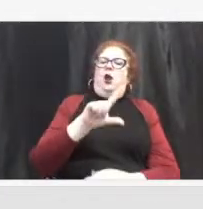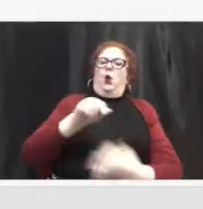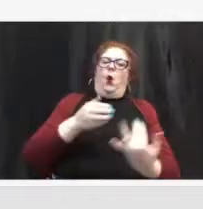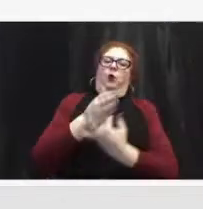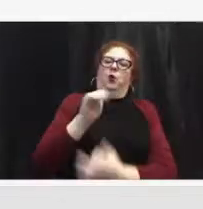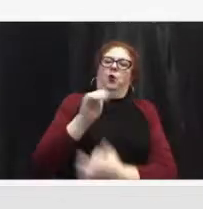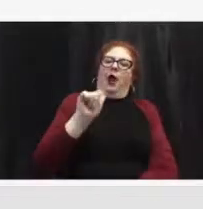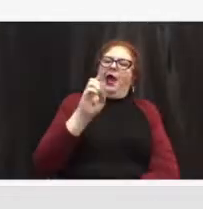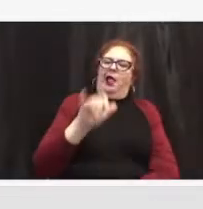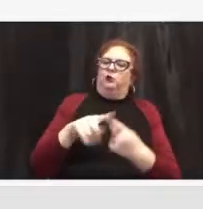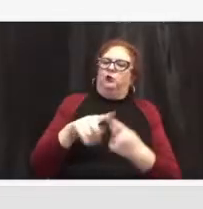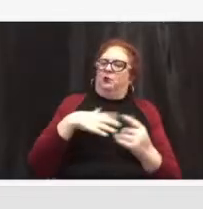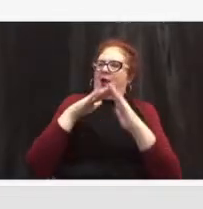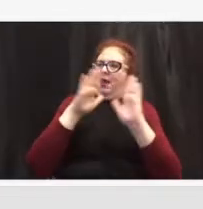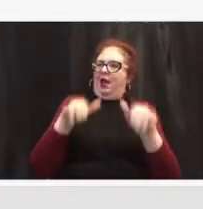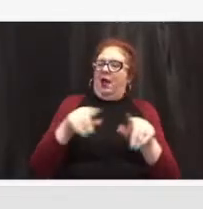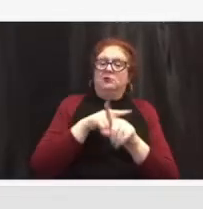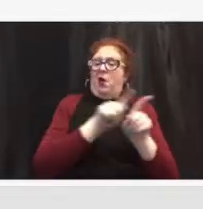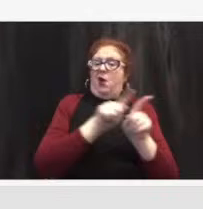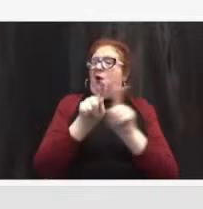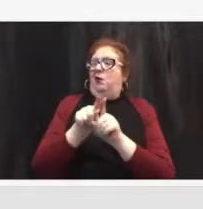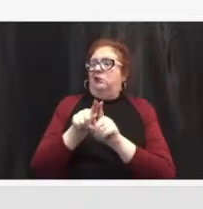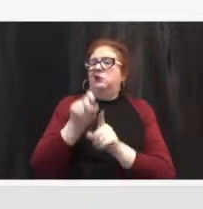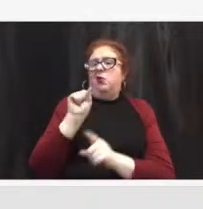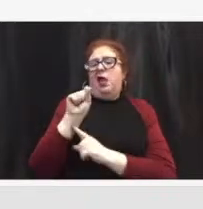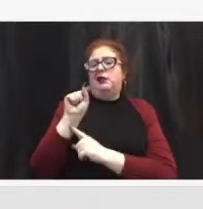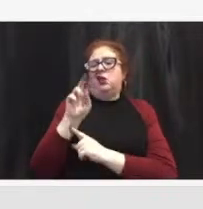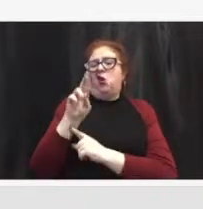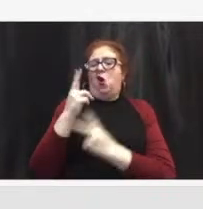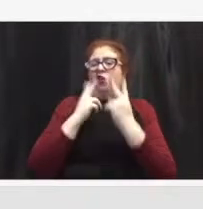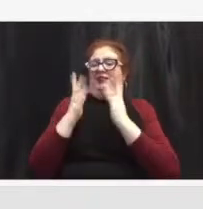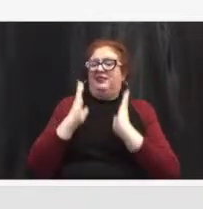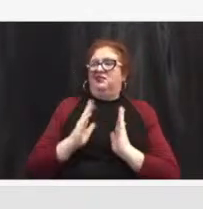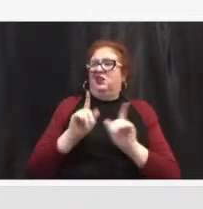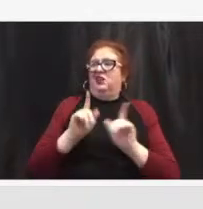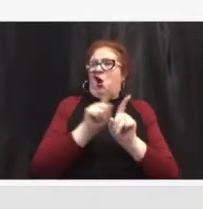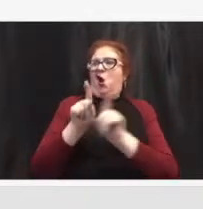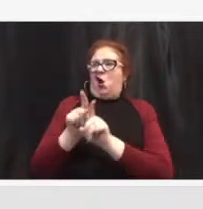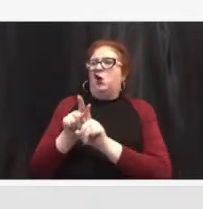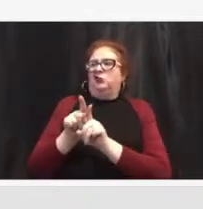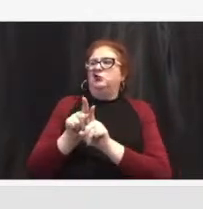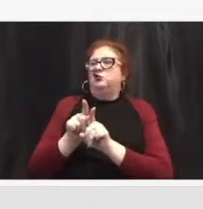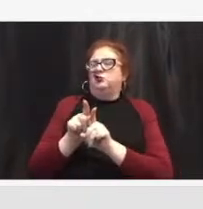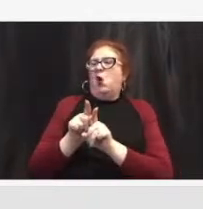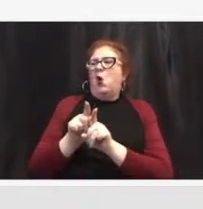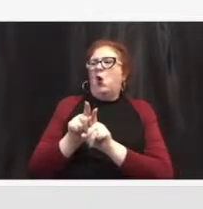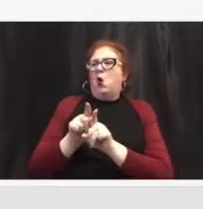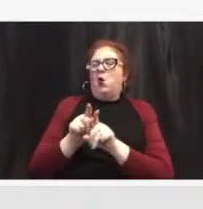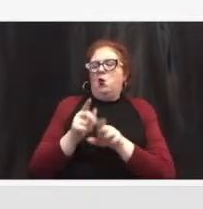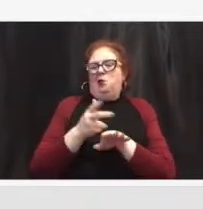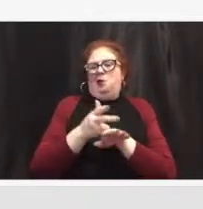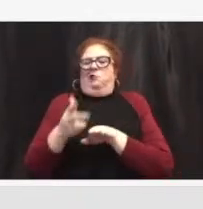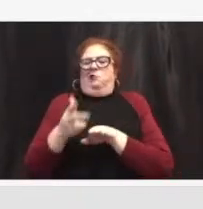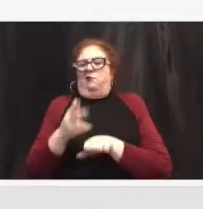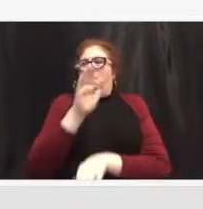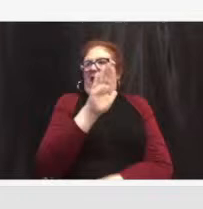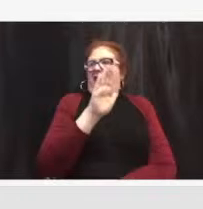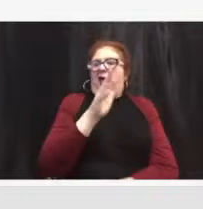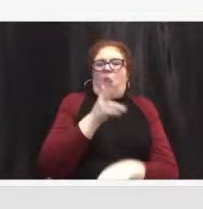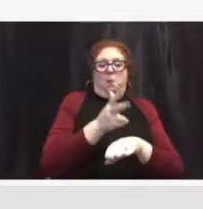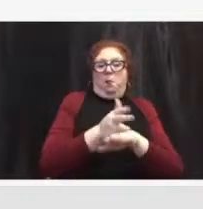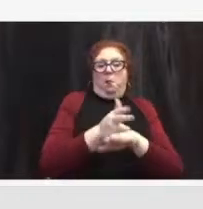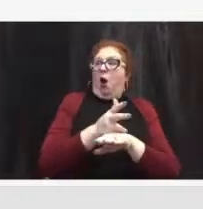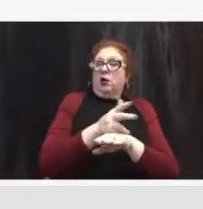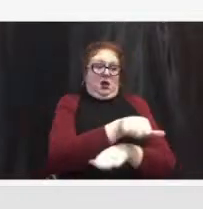then also the renters, the short-term rental people also kind of go over their parking pad. So it makes it difficult for us to get